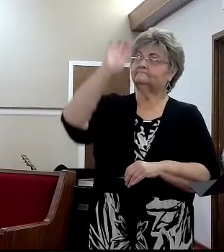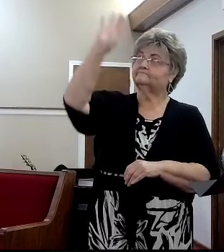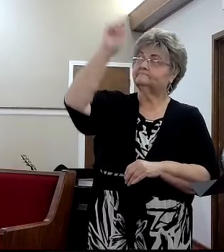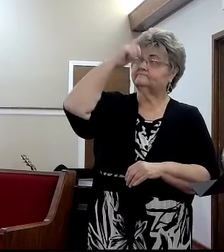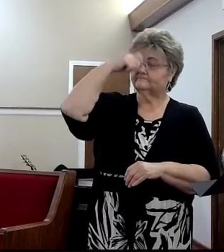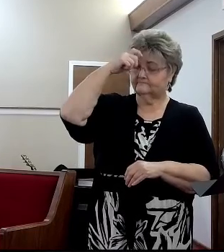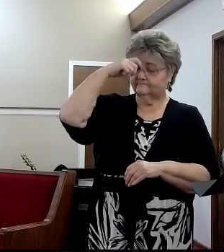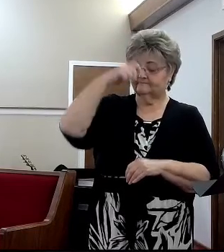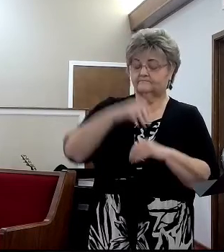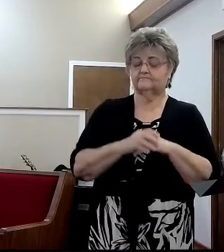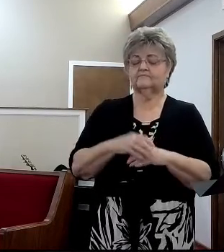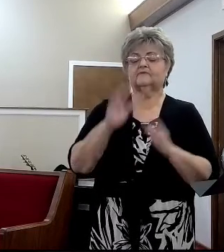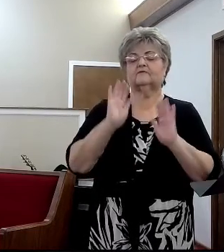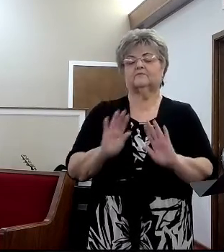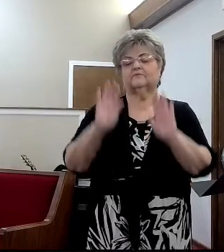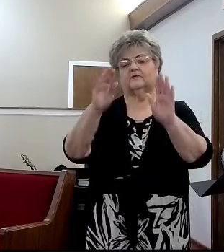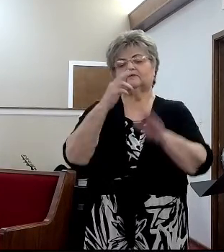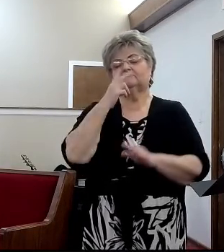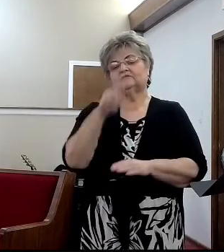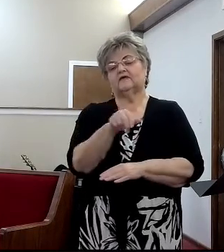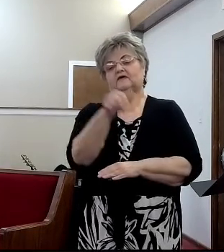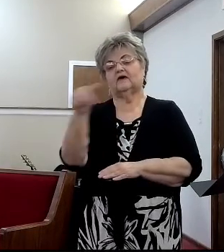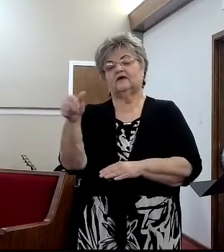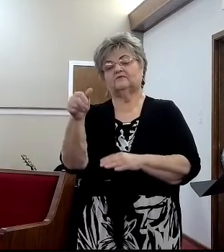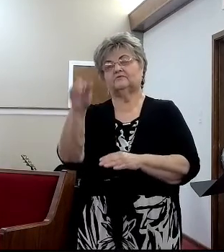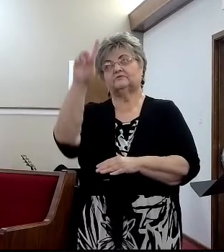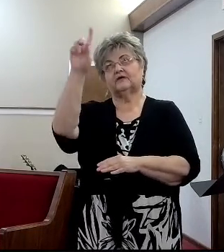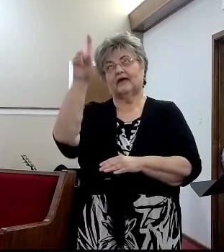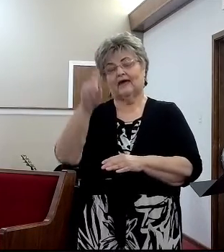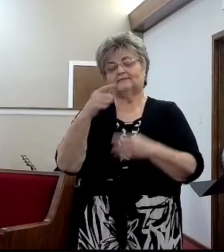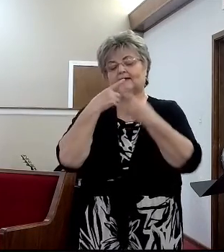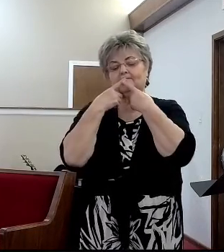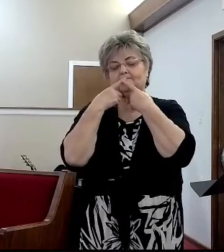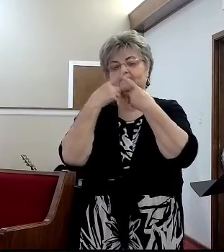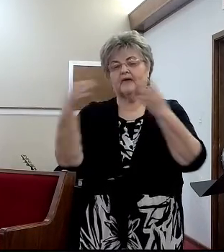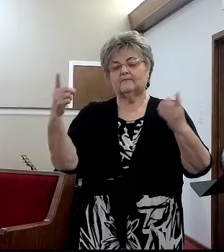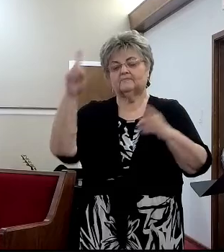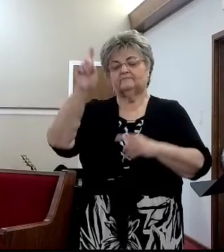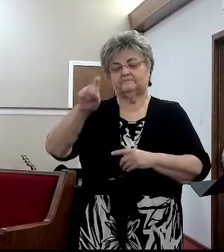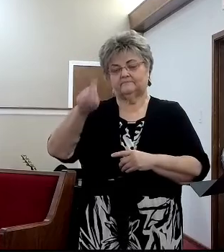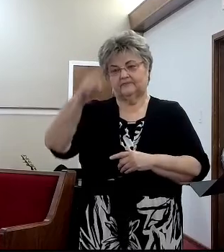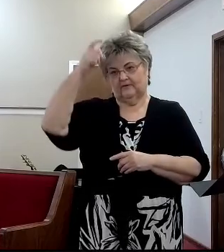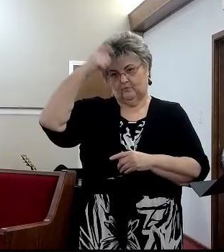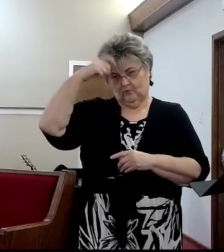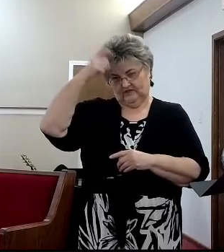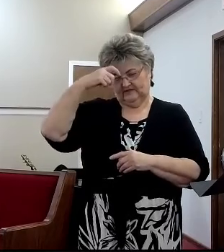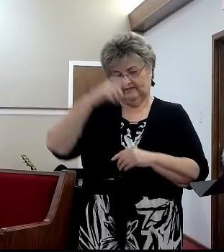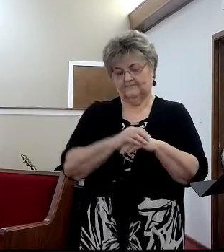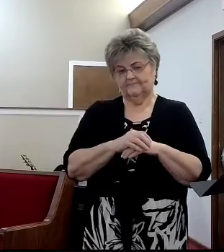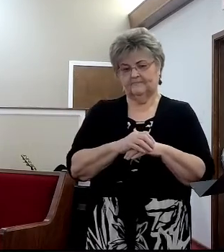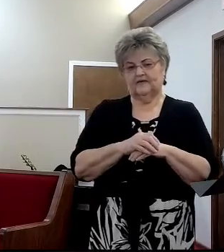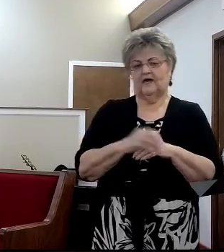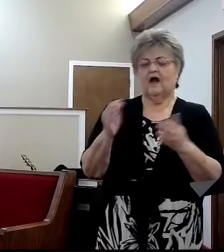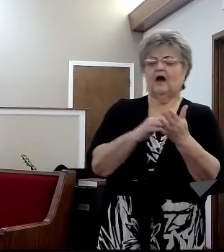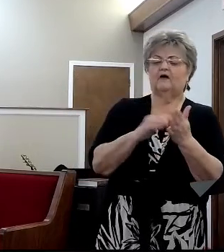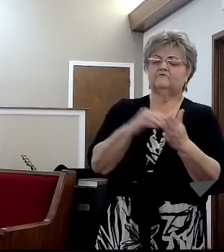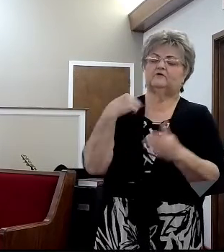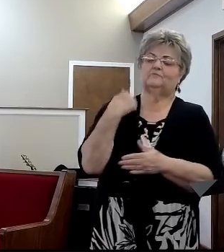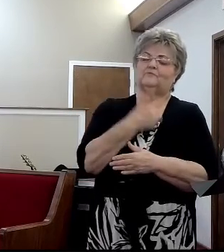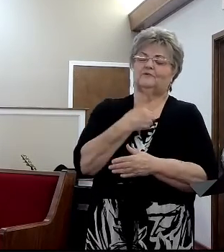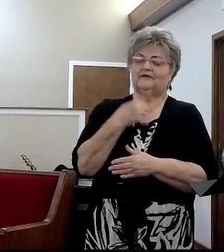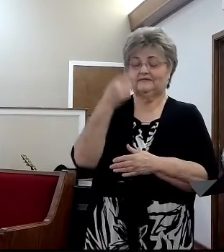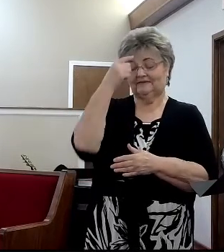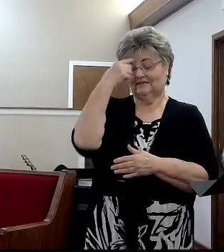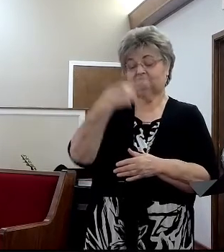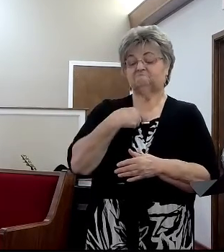that others are asking very publicly for wisdom in those decisions. We oftentimes think we can handle everything on our